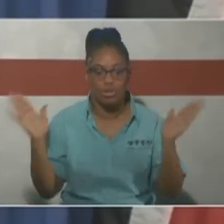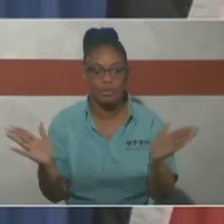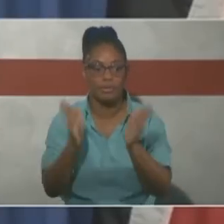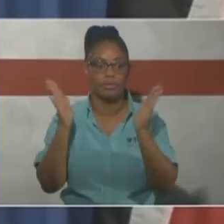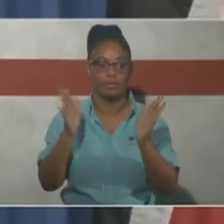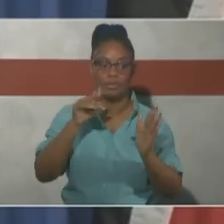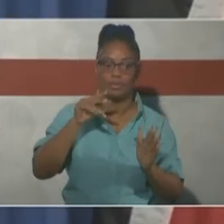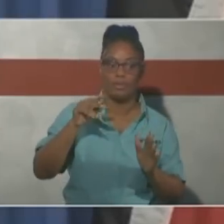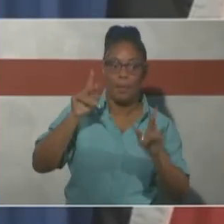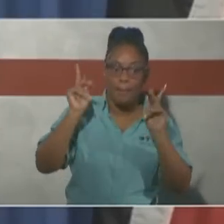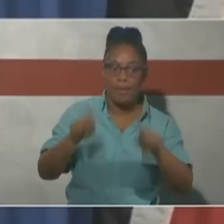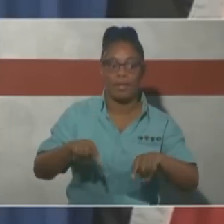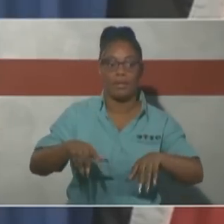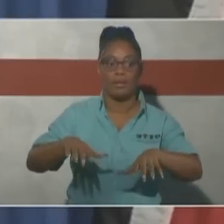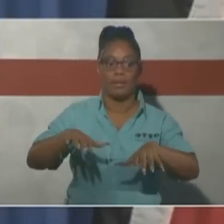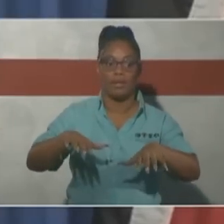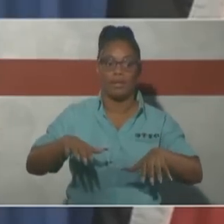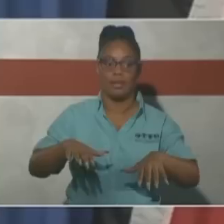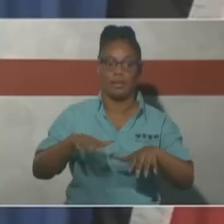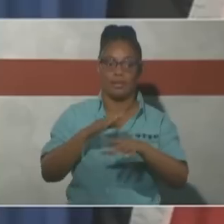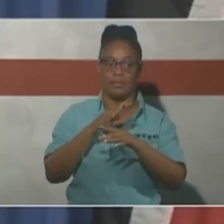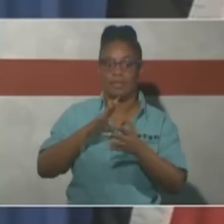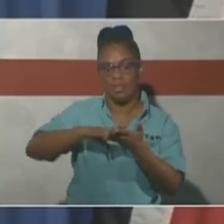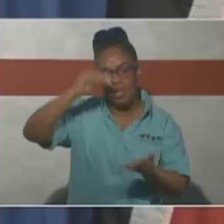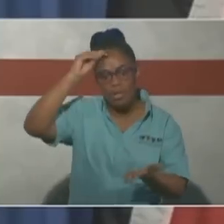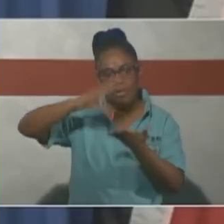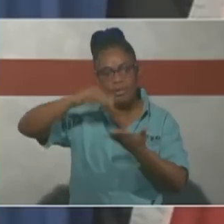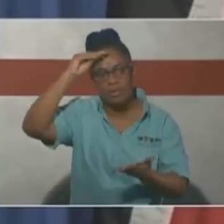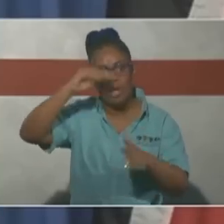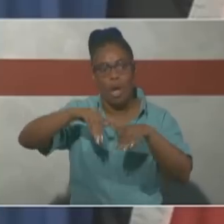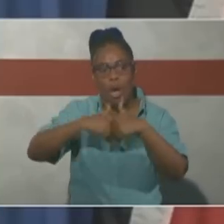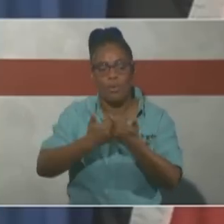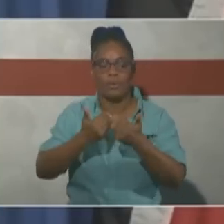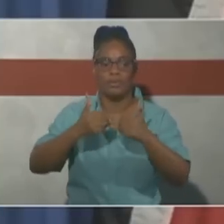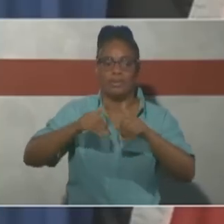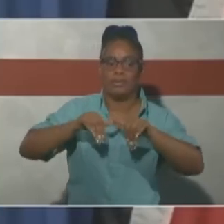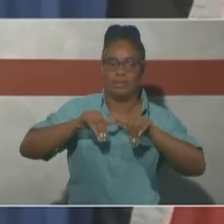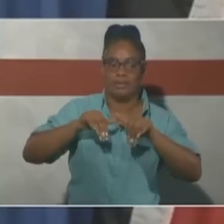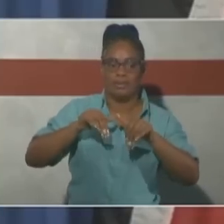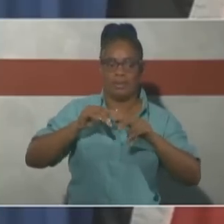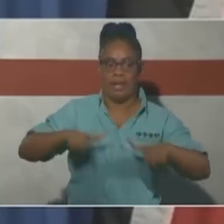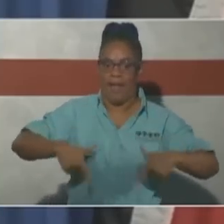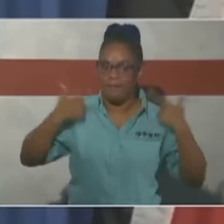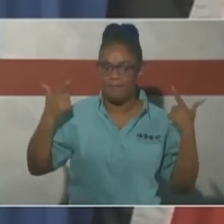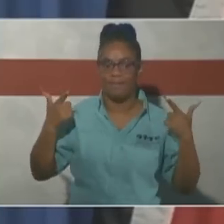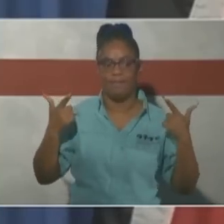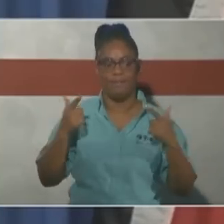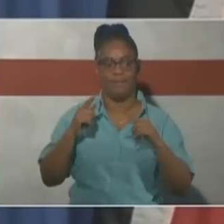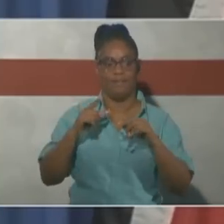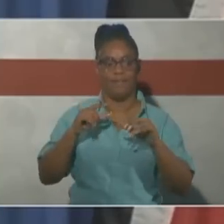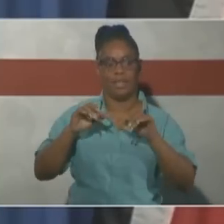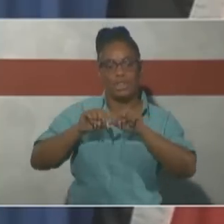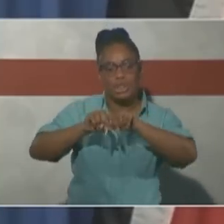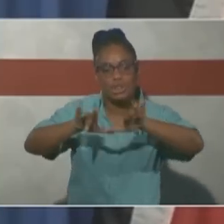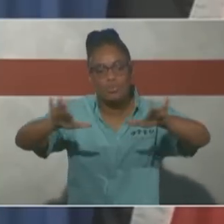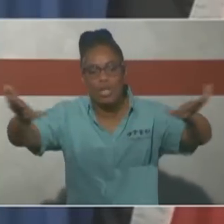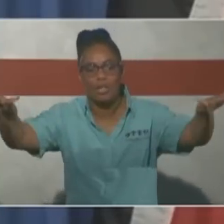rampaging virus which was causing great distress. That means that our